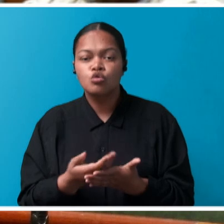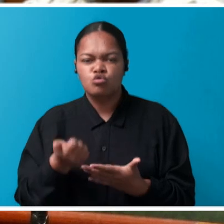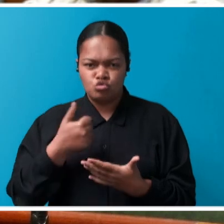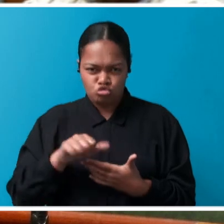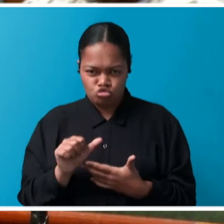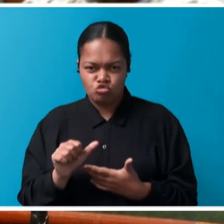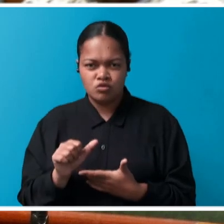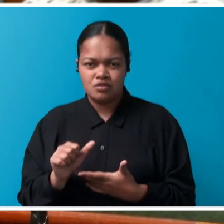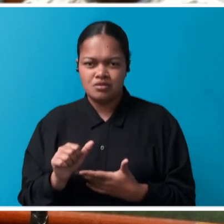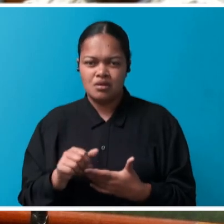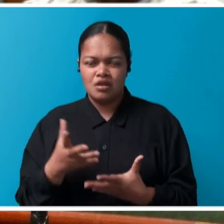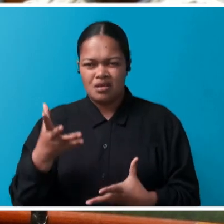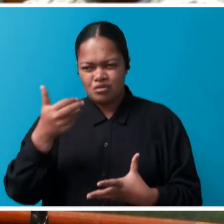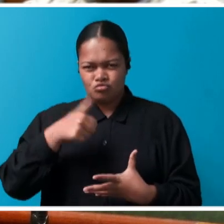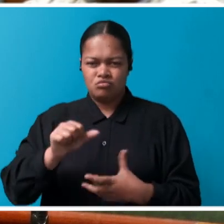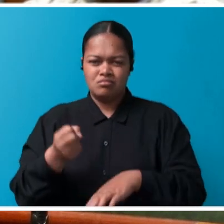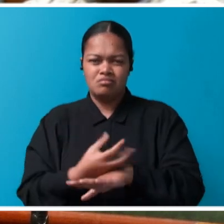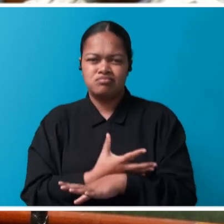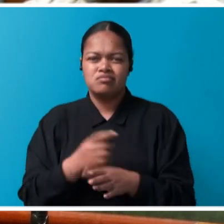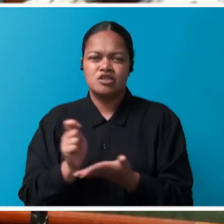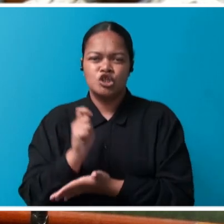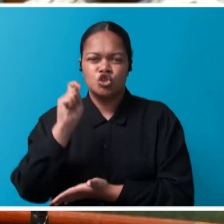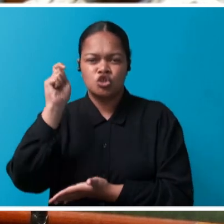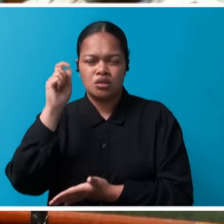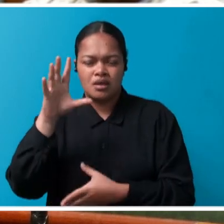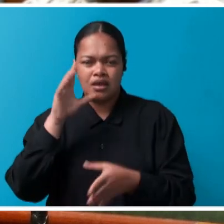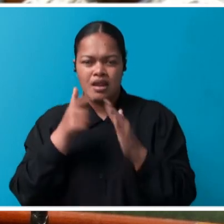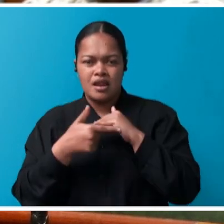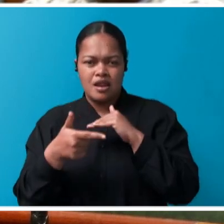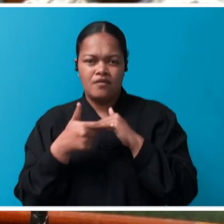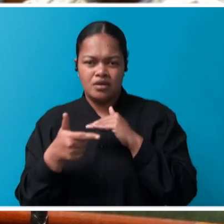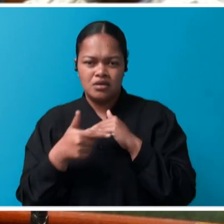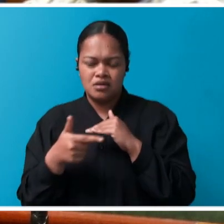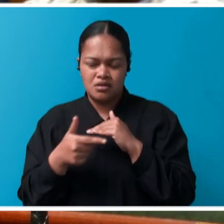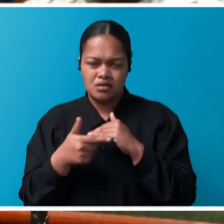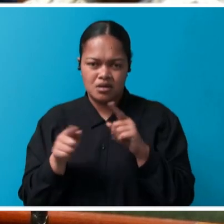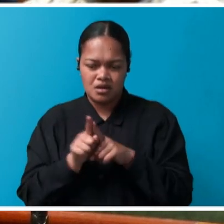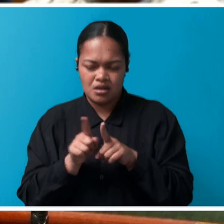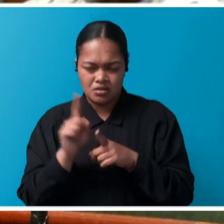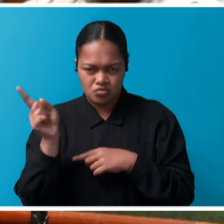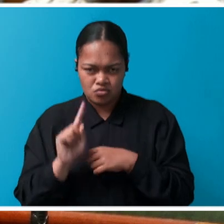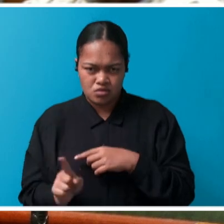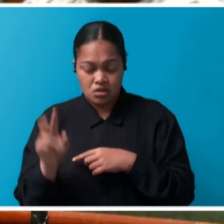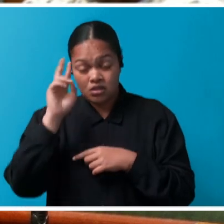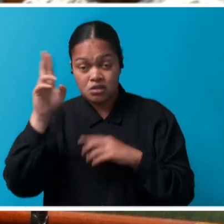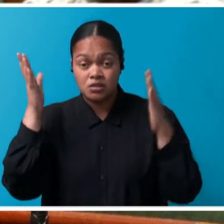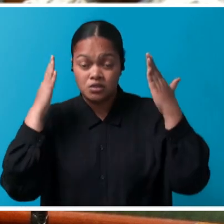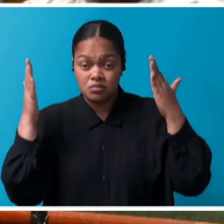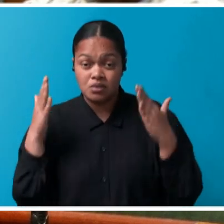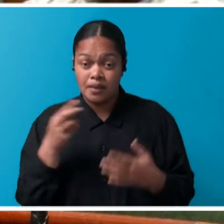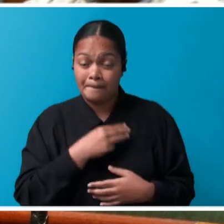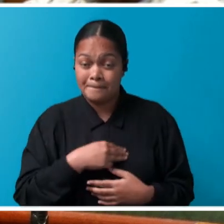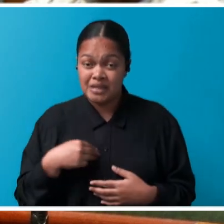learning at tertiary level, which we are in here today. Mr. Speaker, sir, the